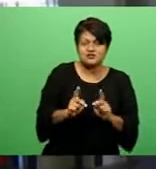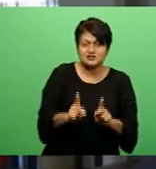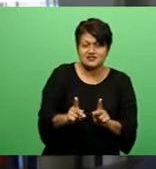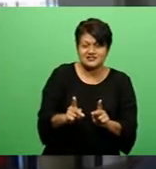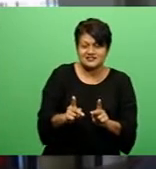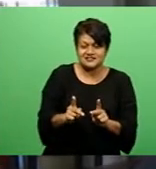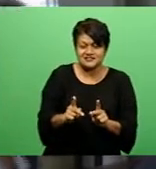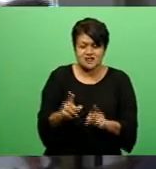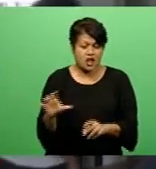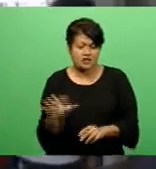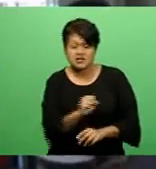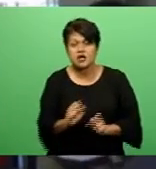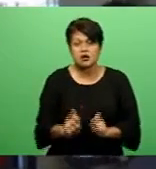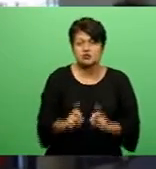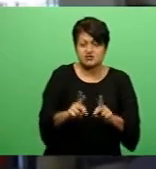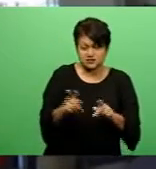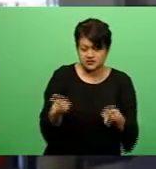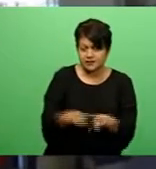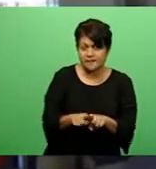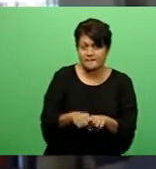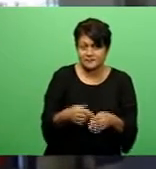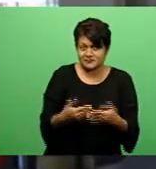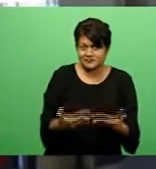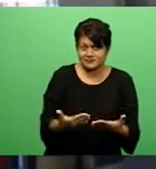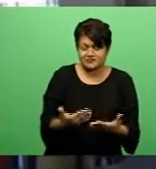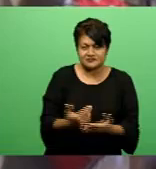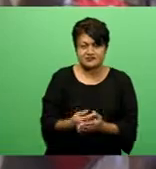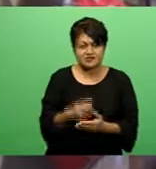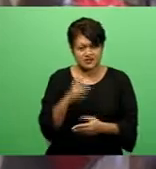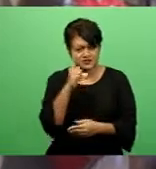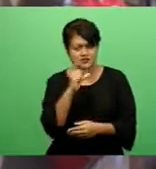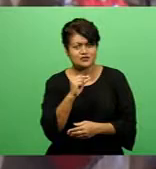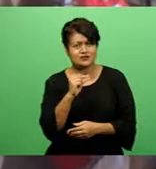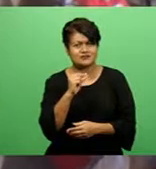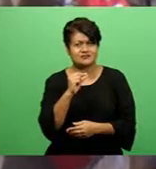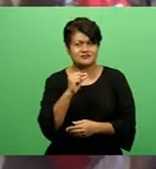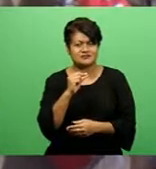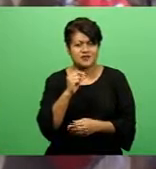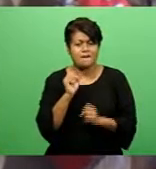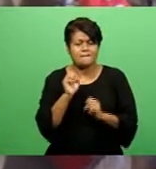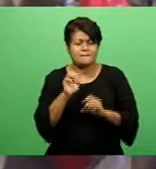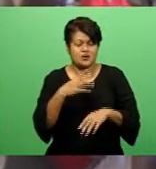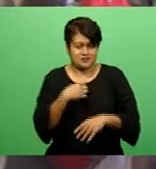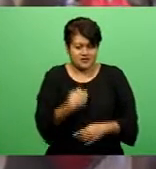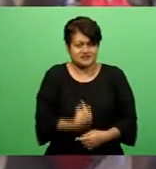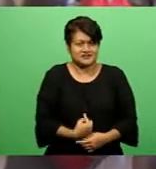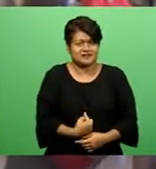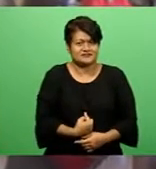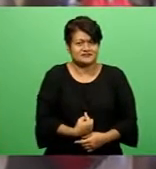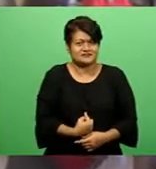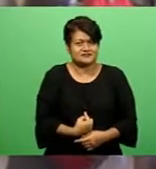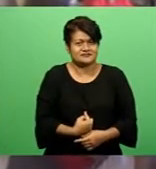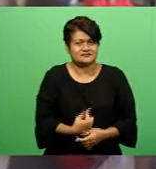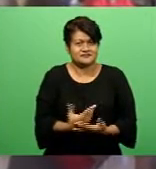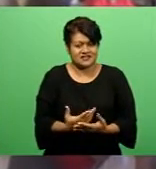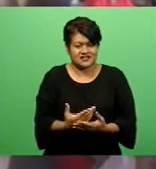took opportunities like this. I tried to just put myself in the mentee's position